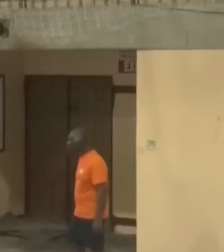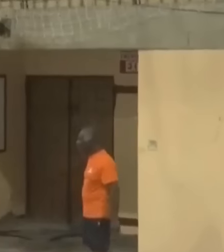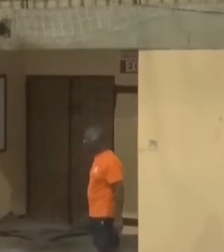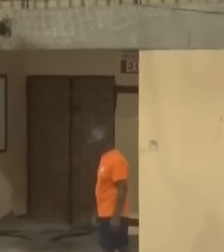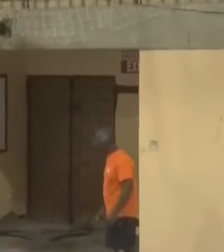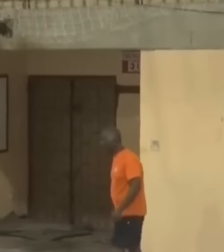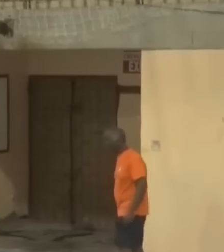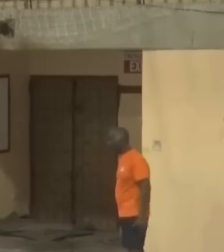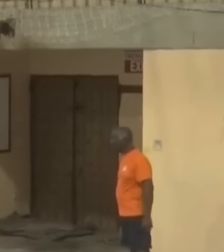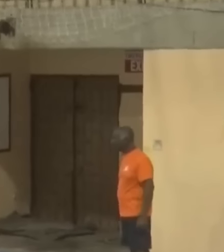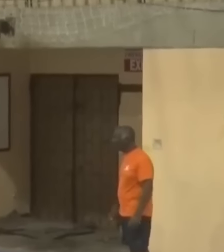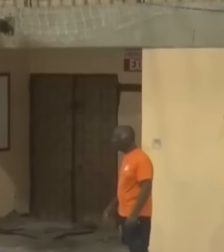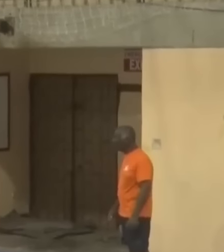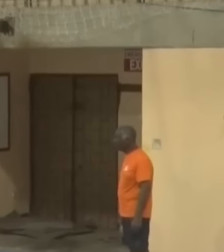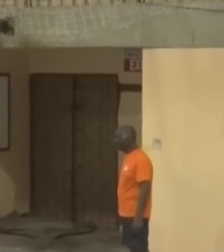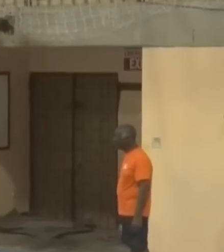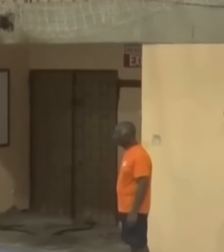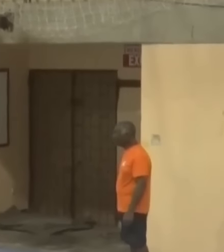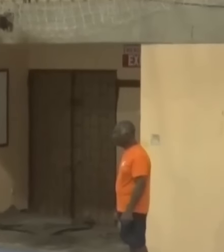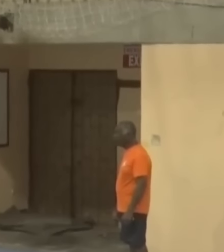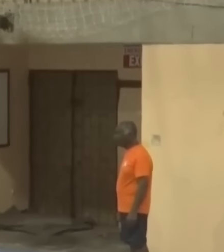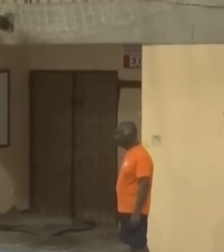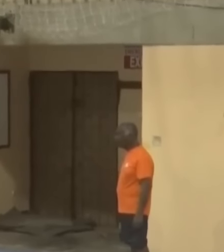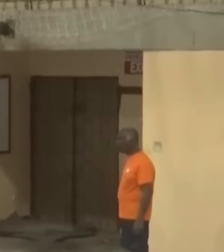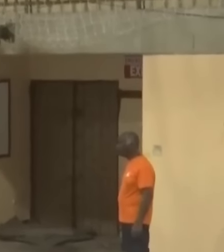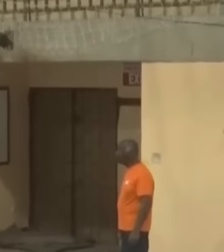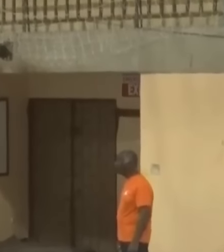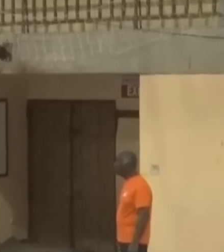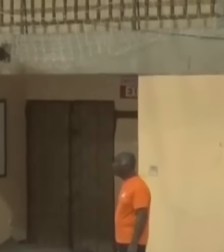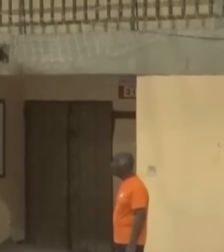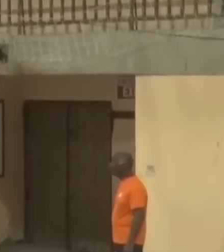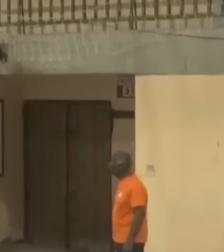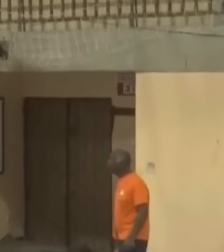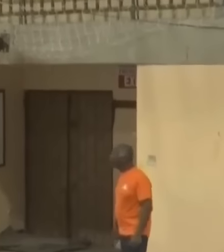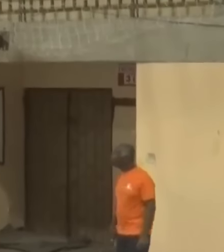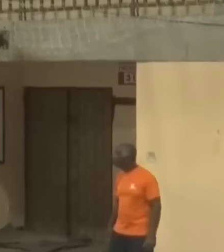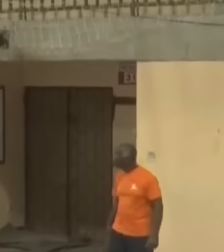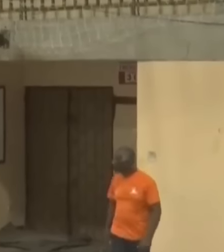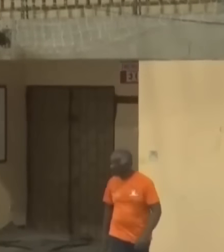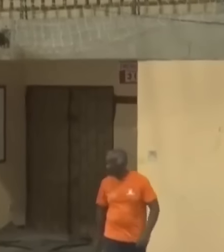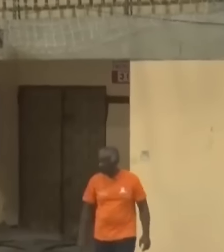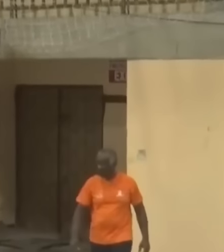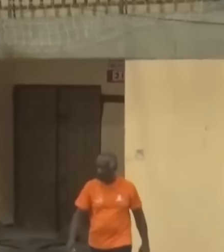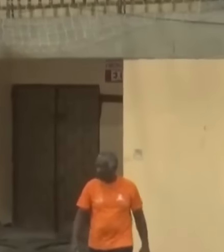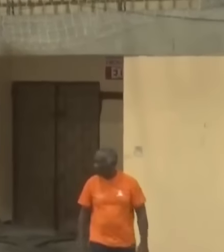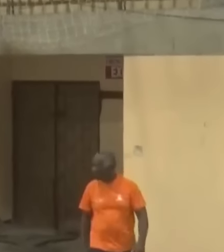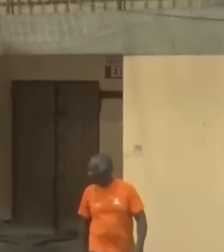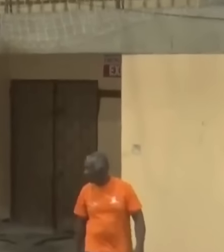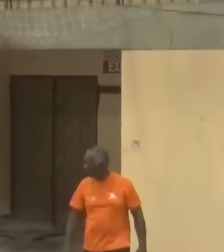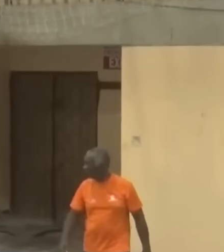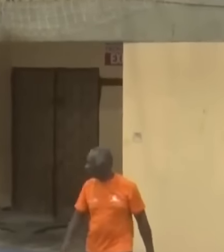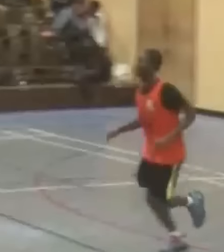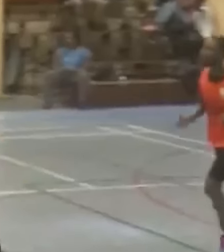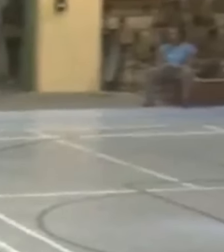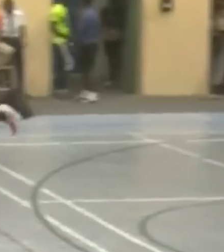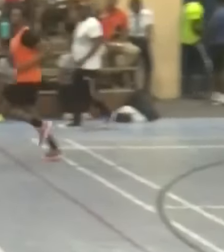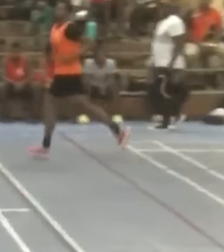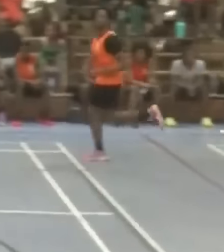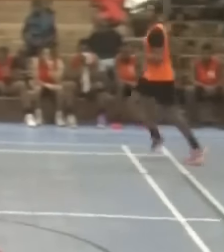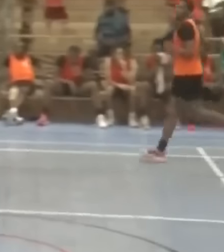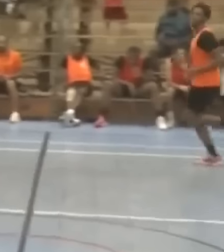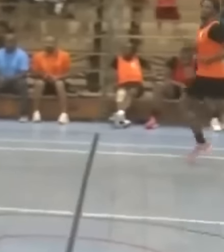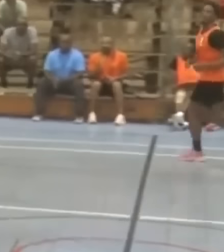the first free throw, but converts the second to make it 56-54.